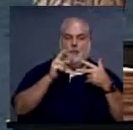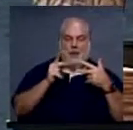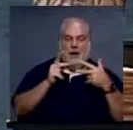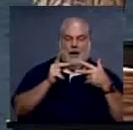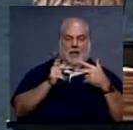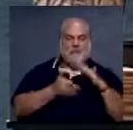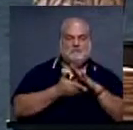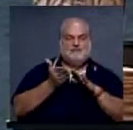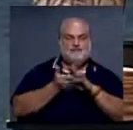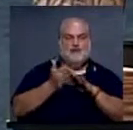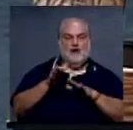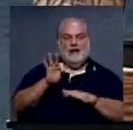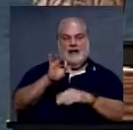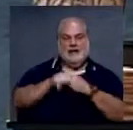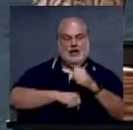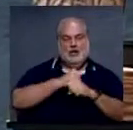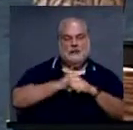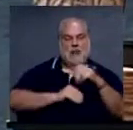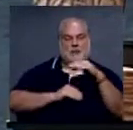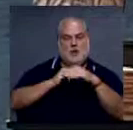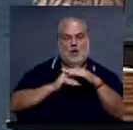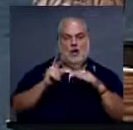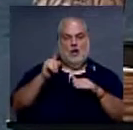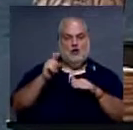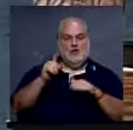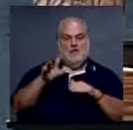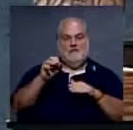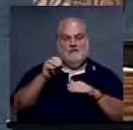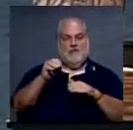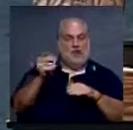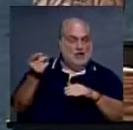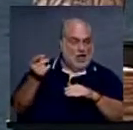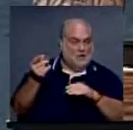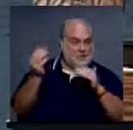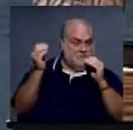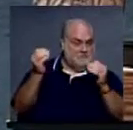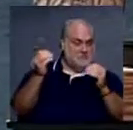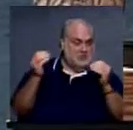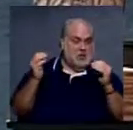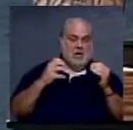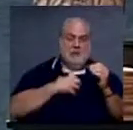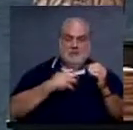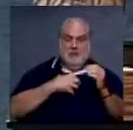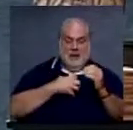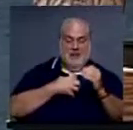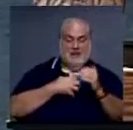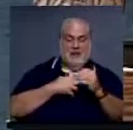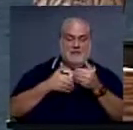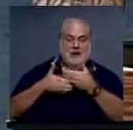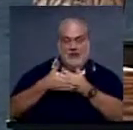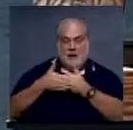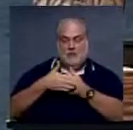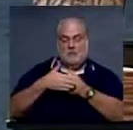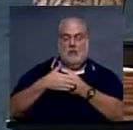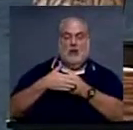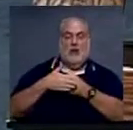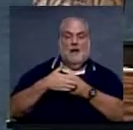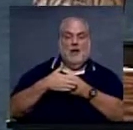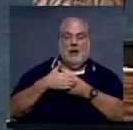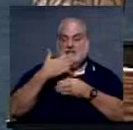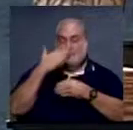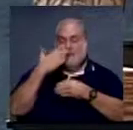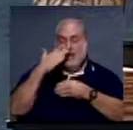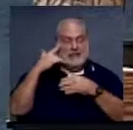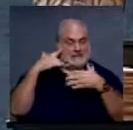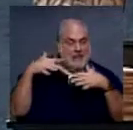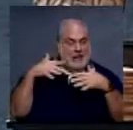can house up to 150 dogs. There's been no complaints by neighboring residents or businesses regarding the noise or smell. The internal